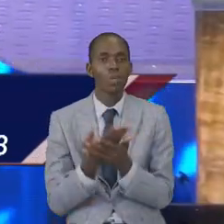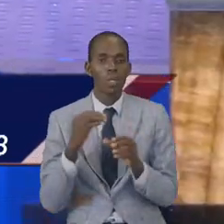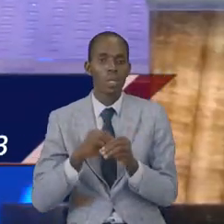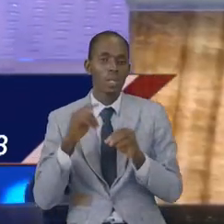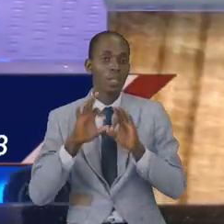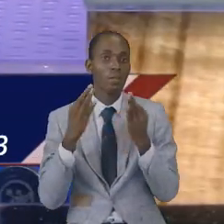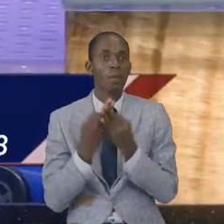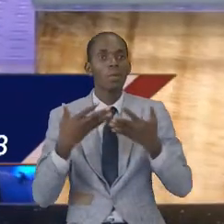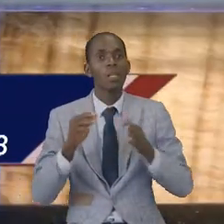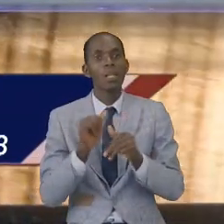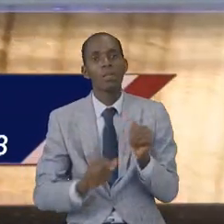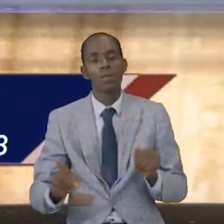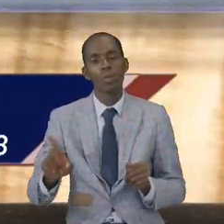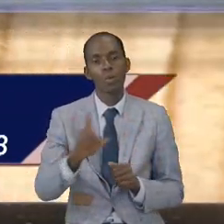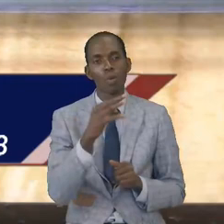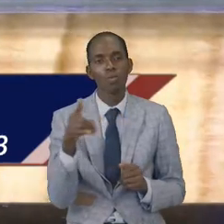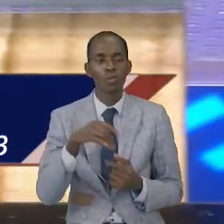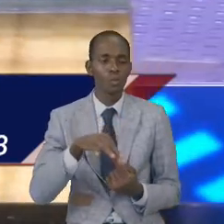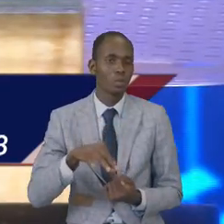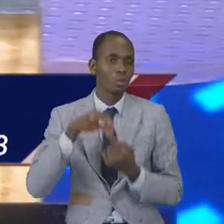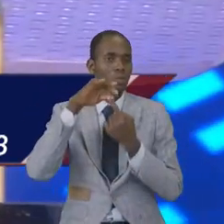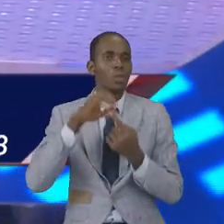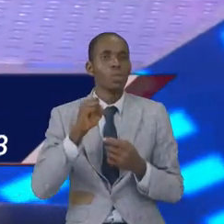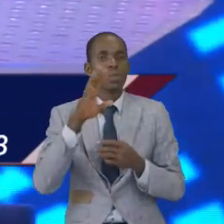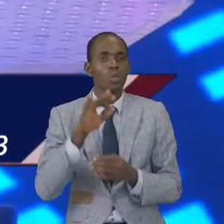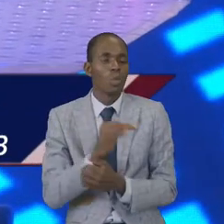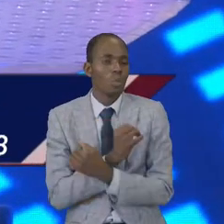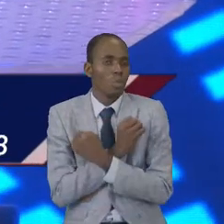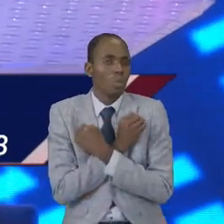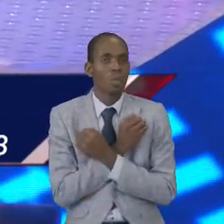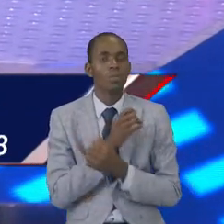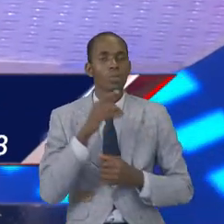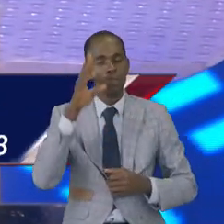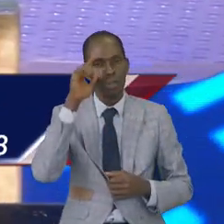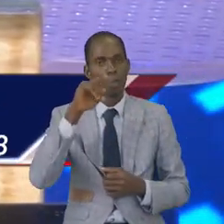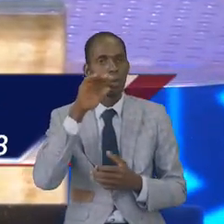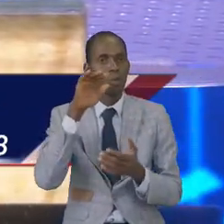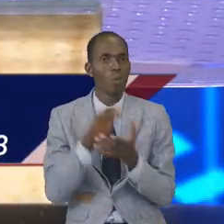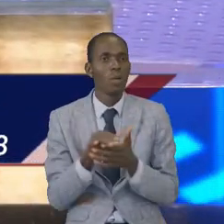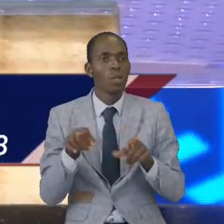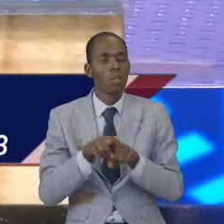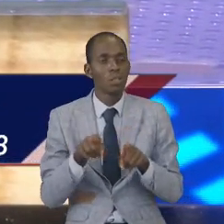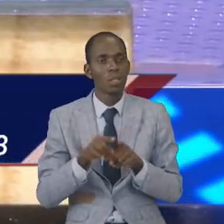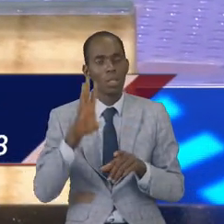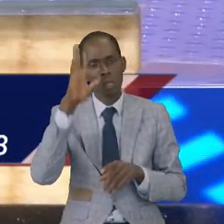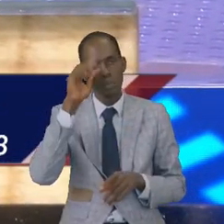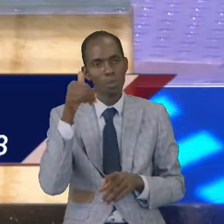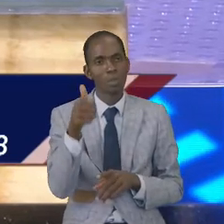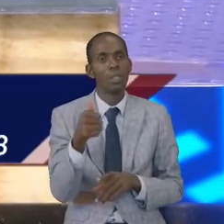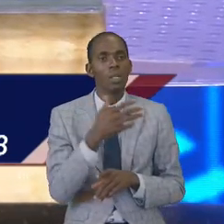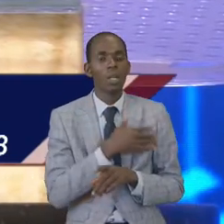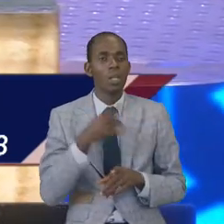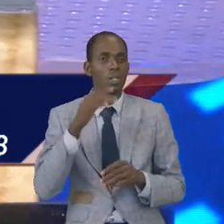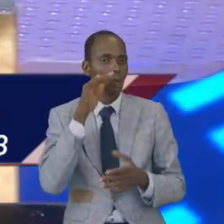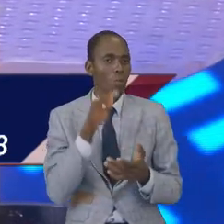family, let every one of you in particular so love his wife even as himself, and